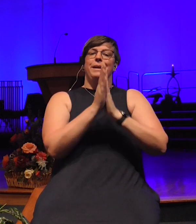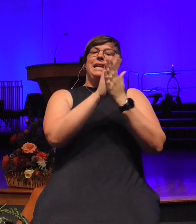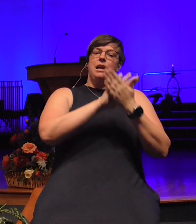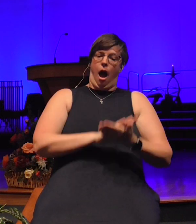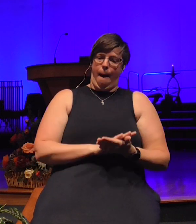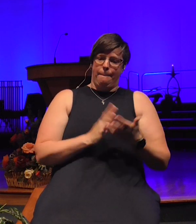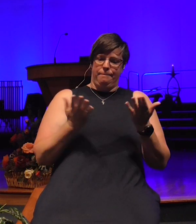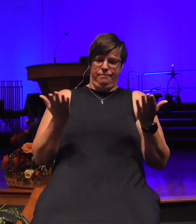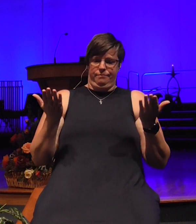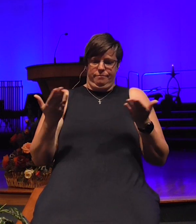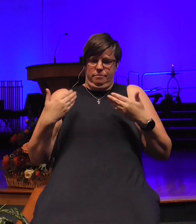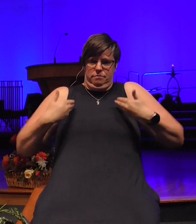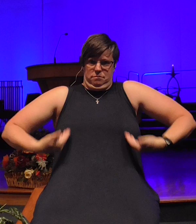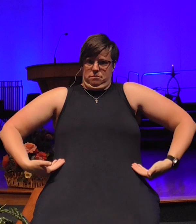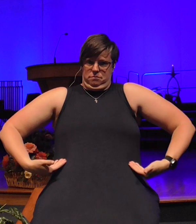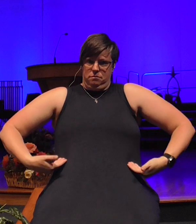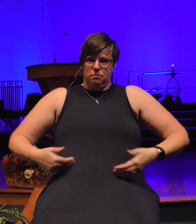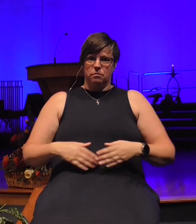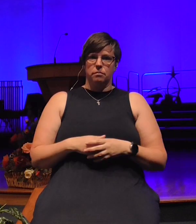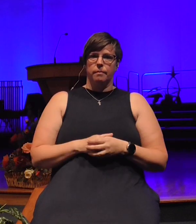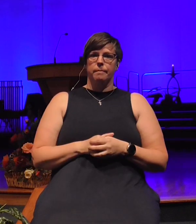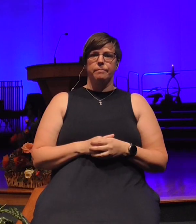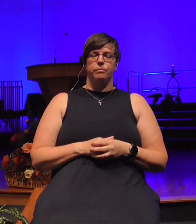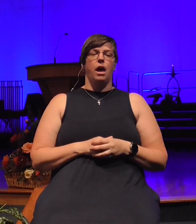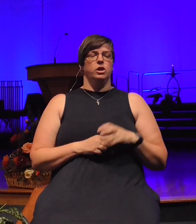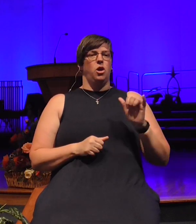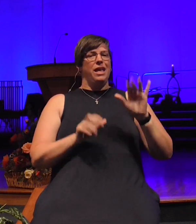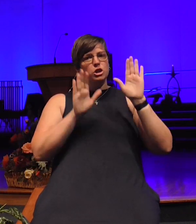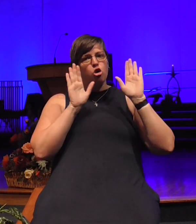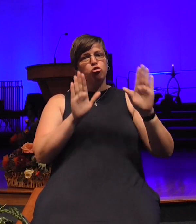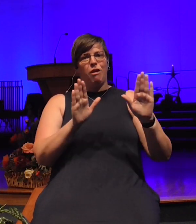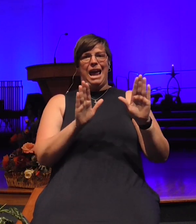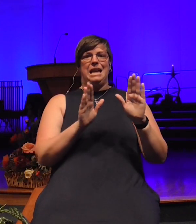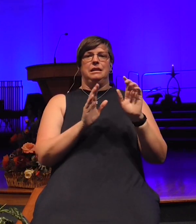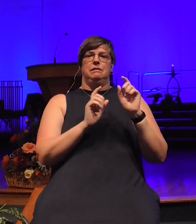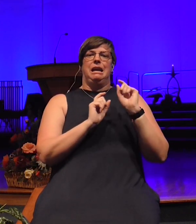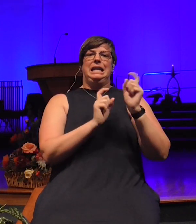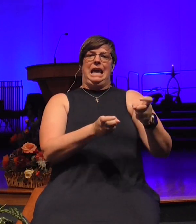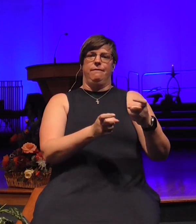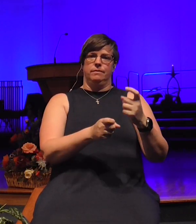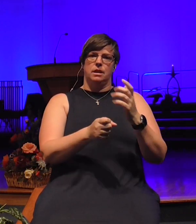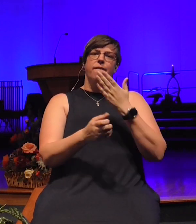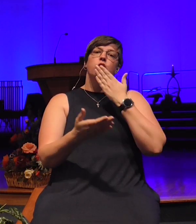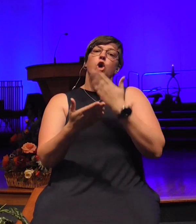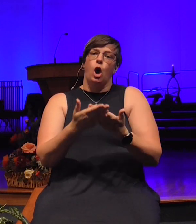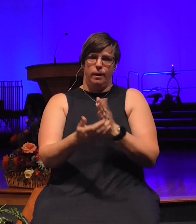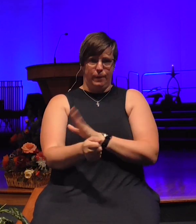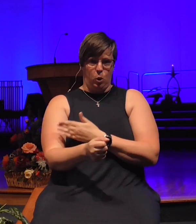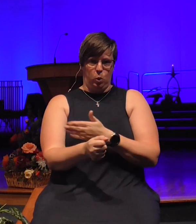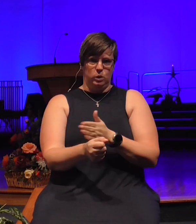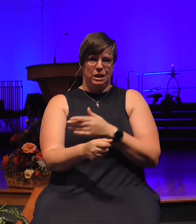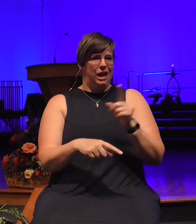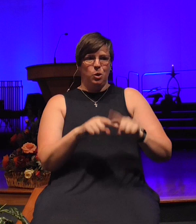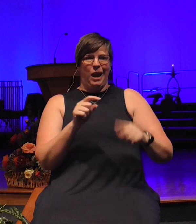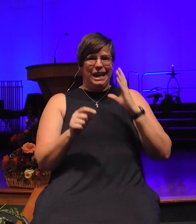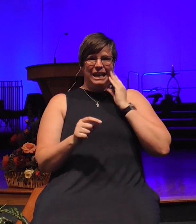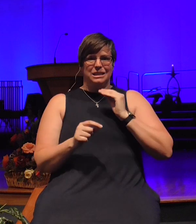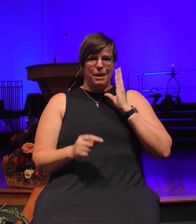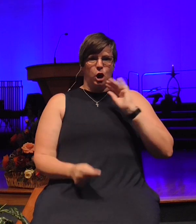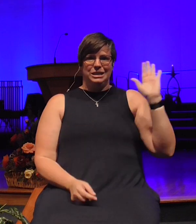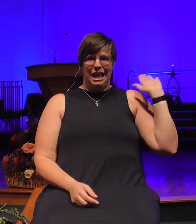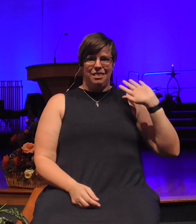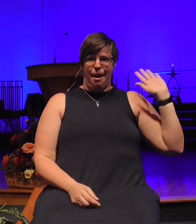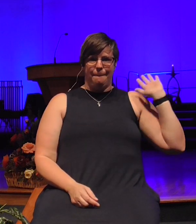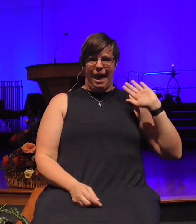that which we are. This is one of the great gifts that good music gives us. You can't experience it in the